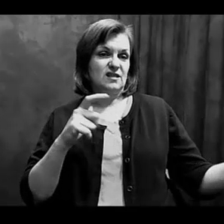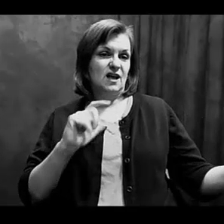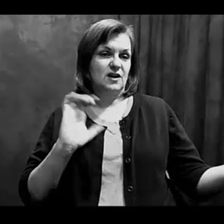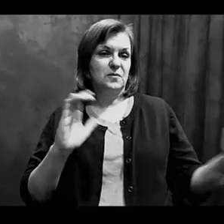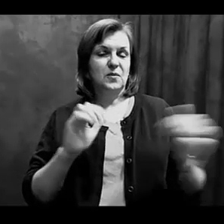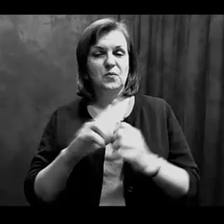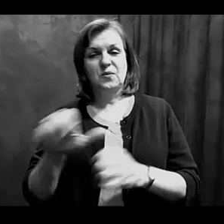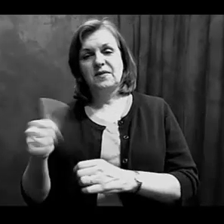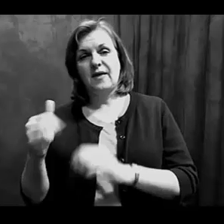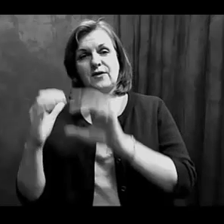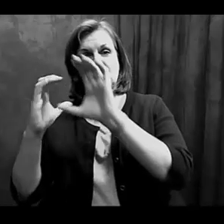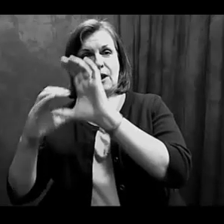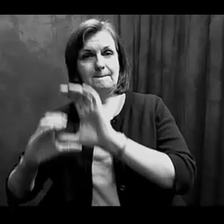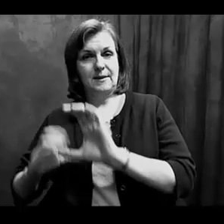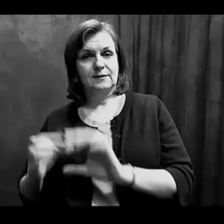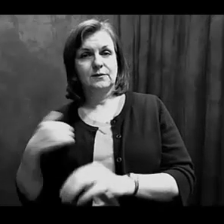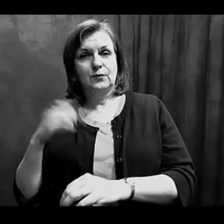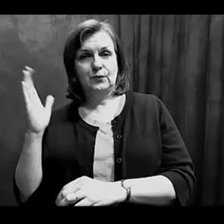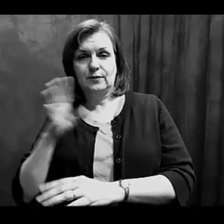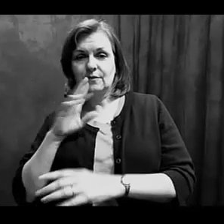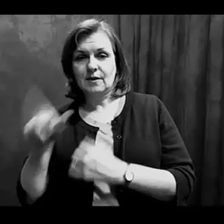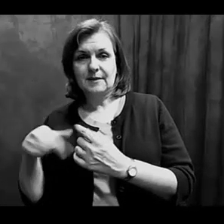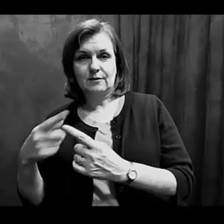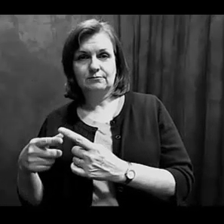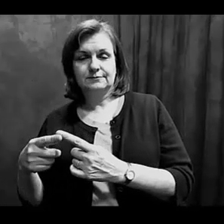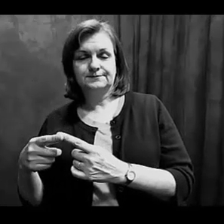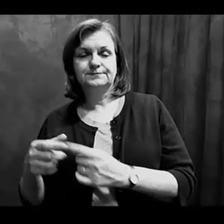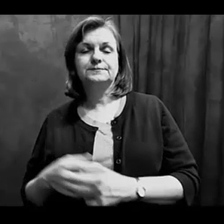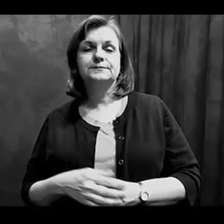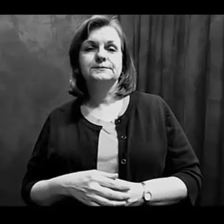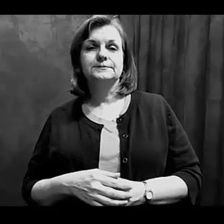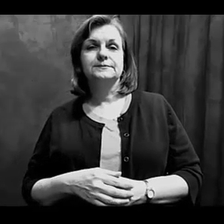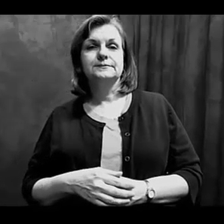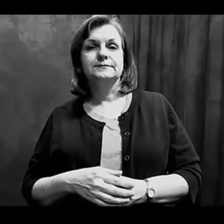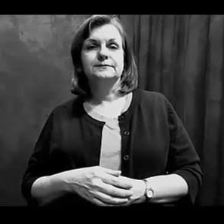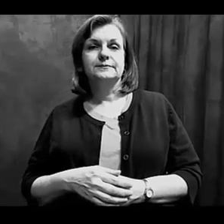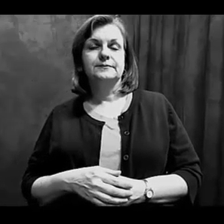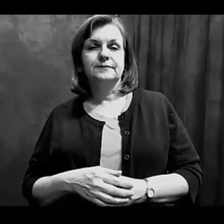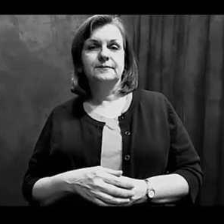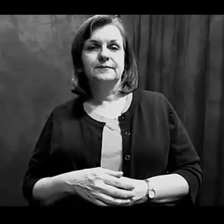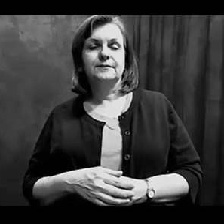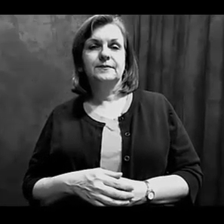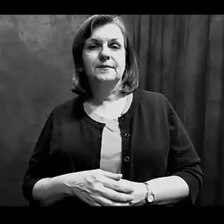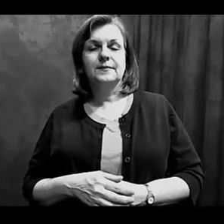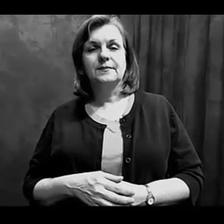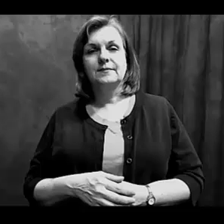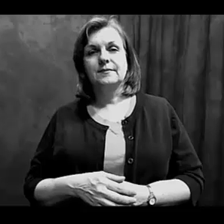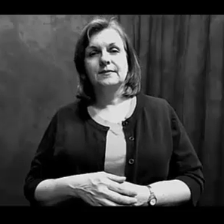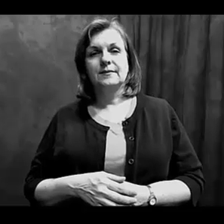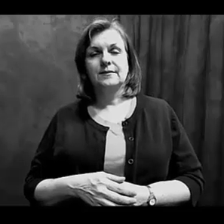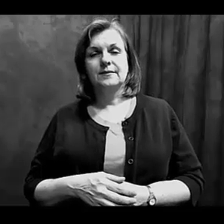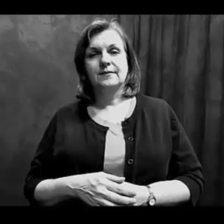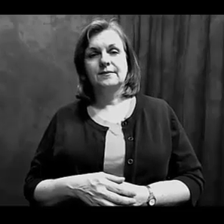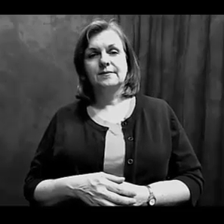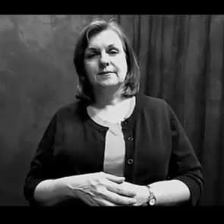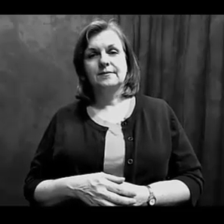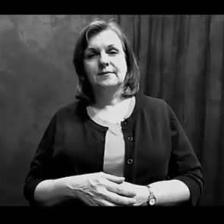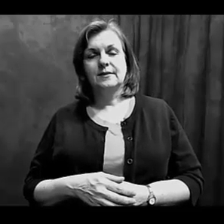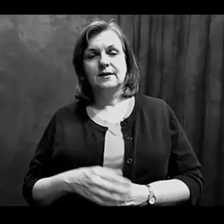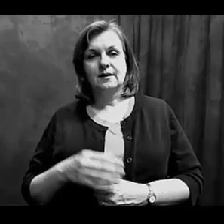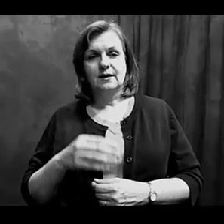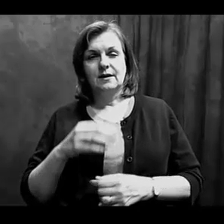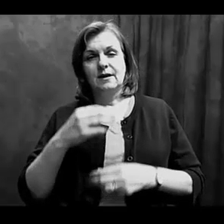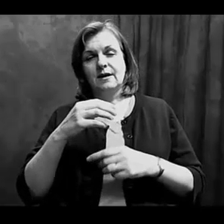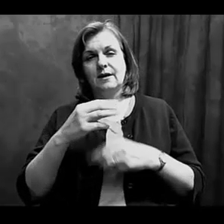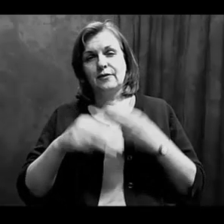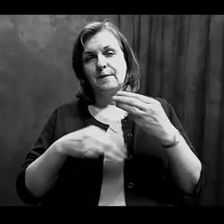very large size compared to some of the other compounds that we talk about. And we talk about